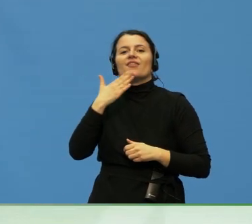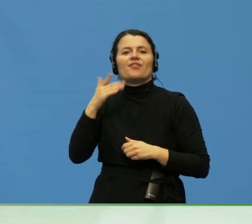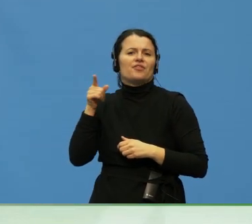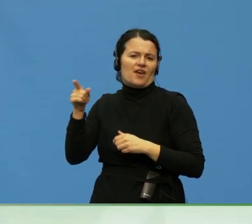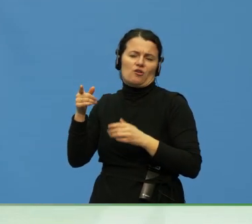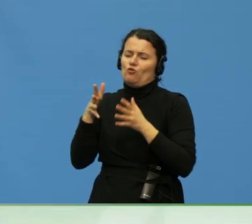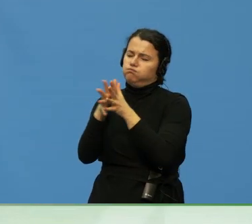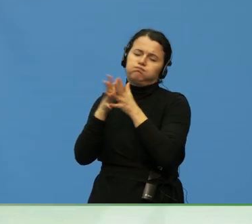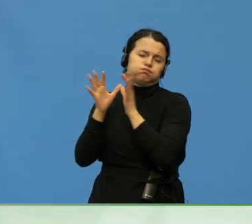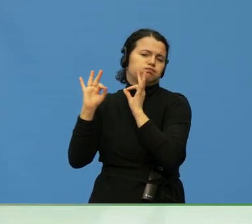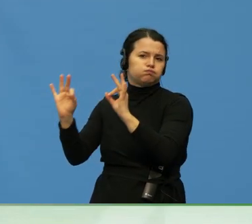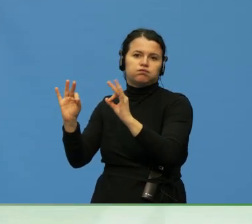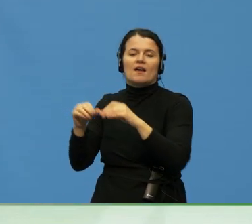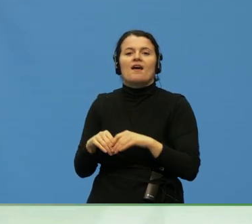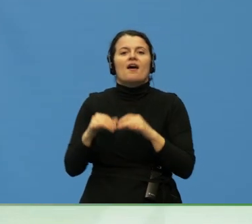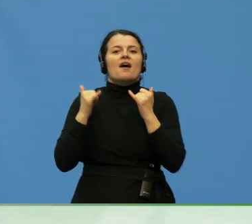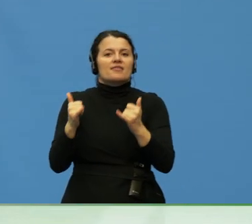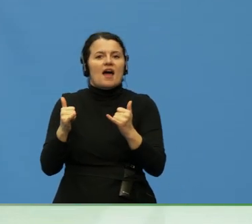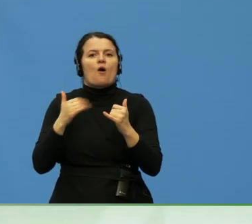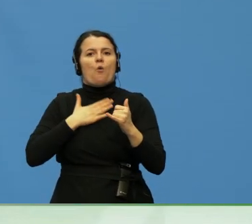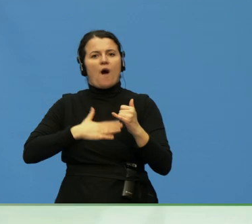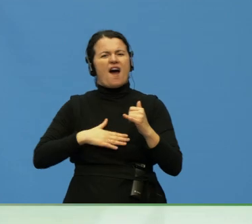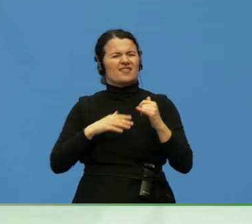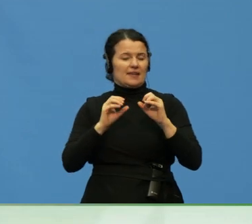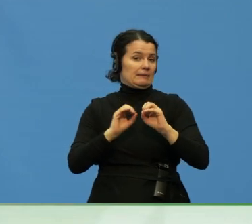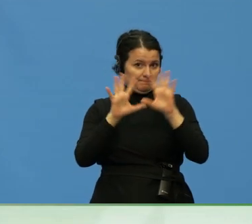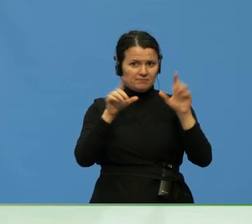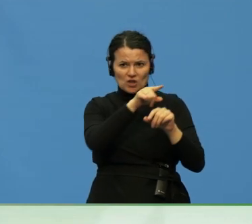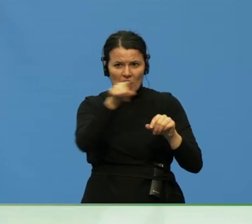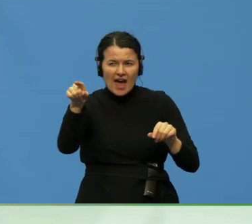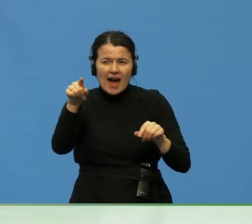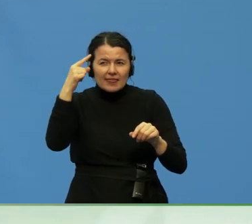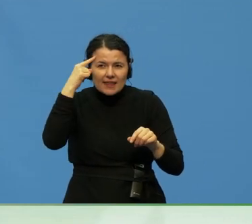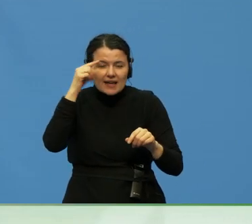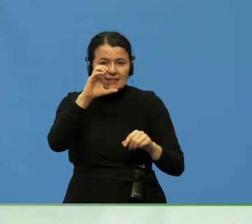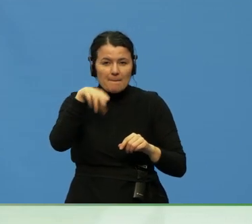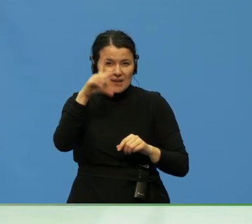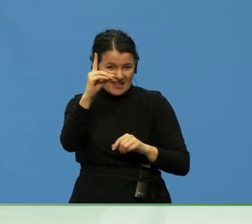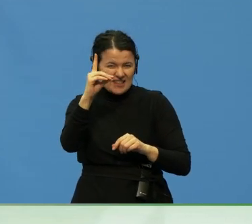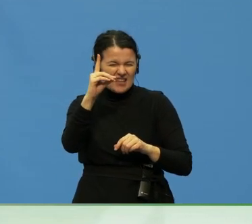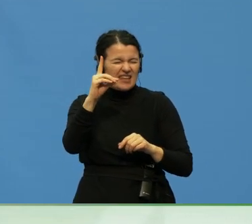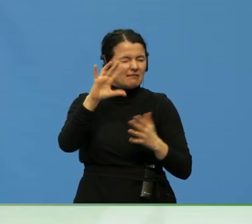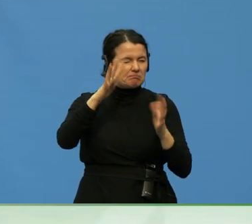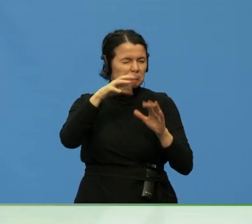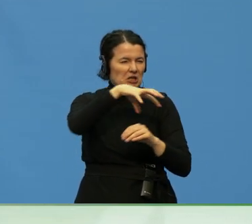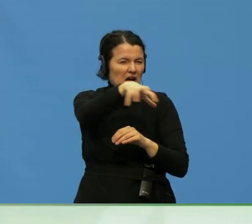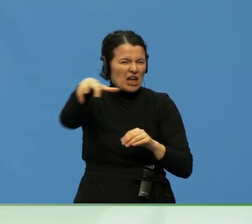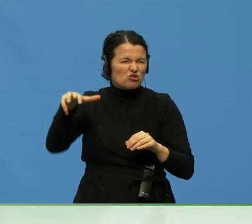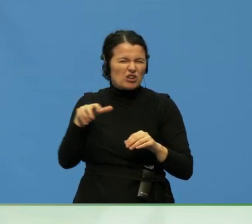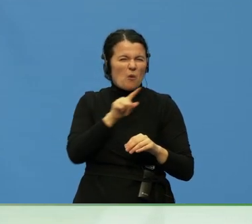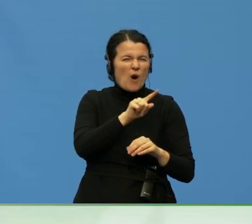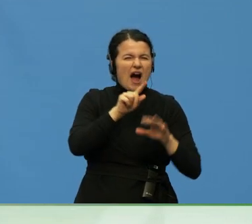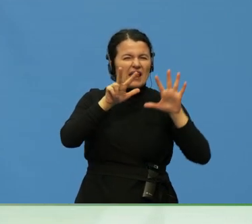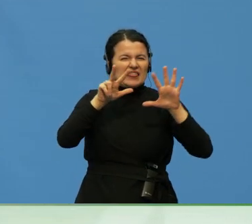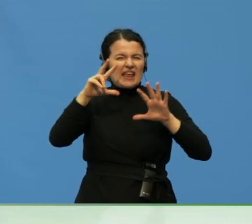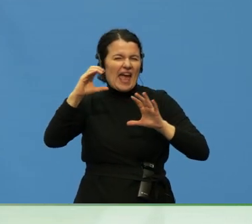I don't know how many countries have ratified the UN CRPD right now, but it's 180 plus something. No? They have ratified this, and Article 9 is